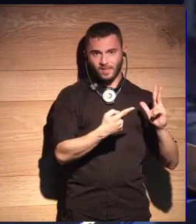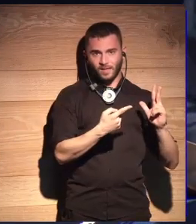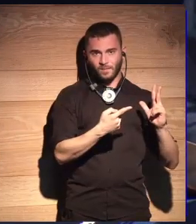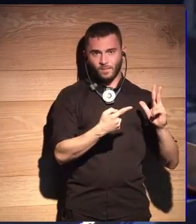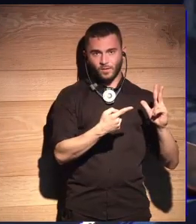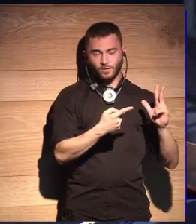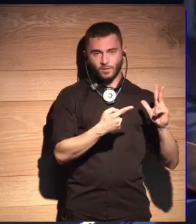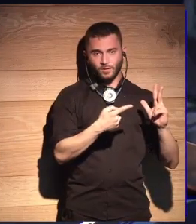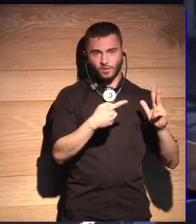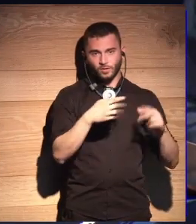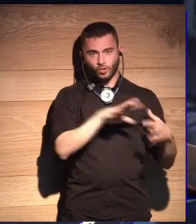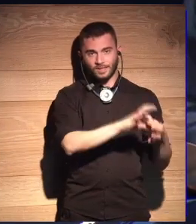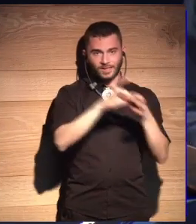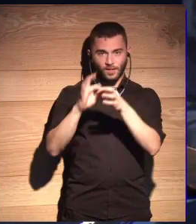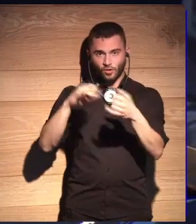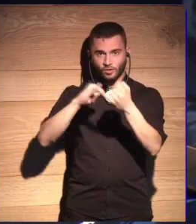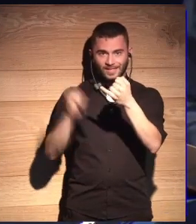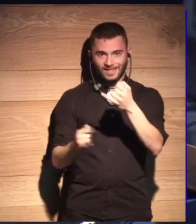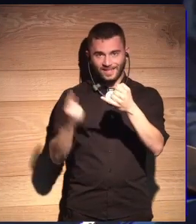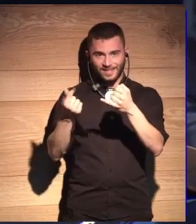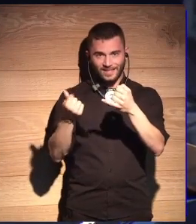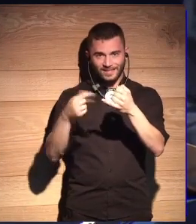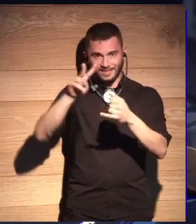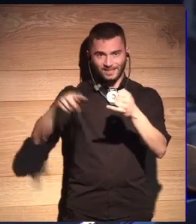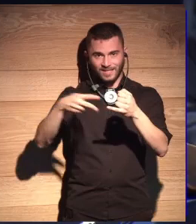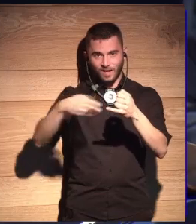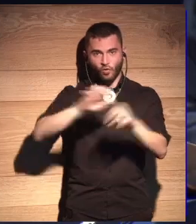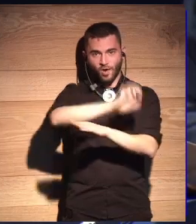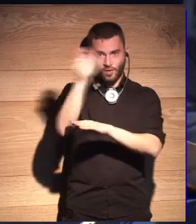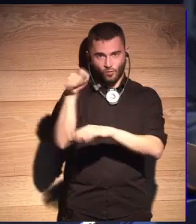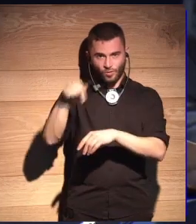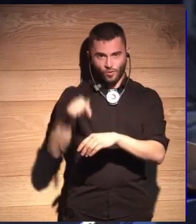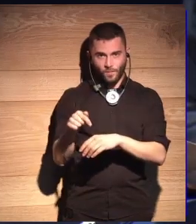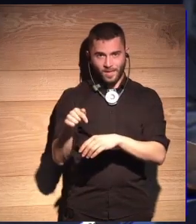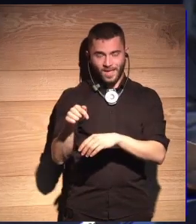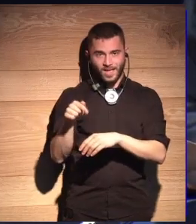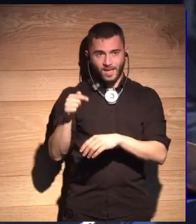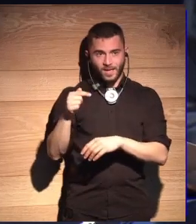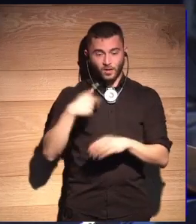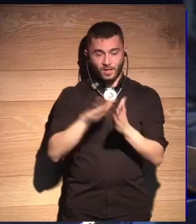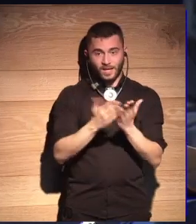crisis, one of the arguments I make in the book is if you go back to the origins of expertise,